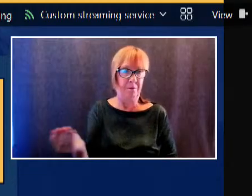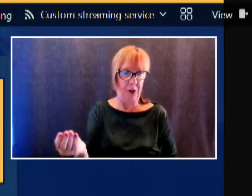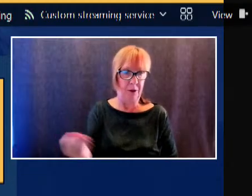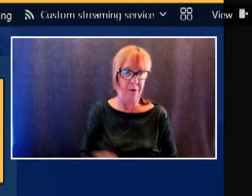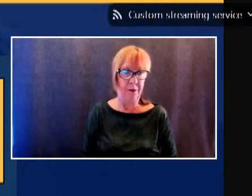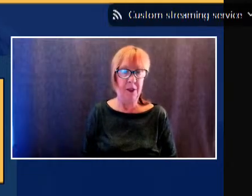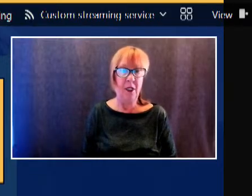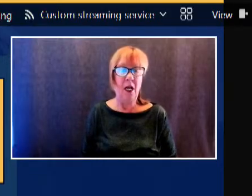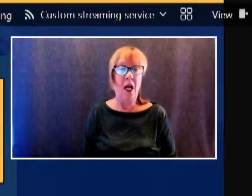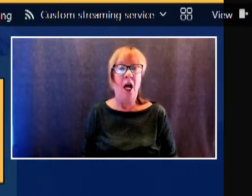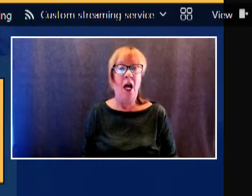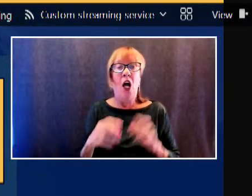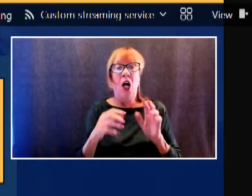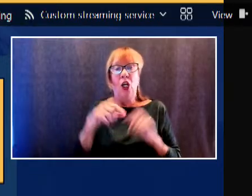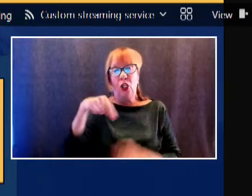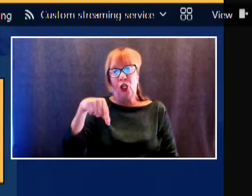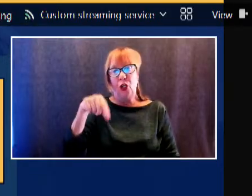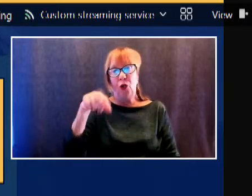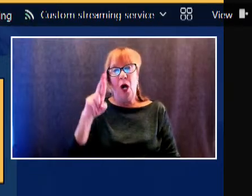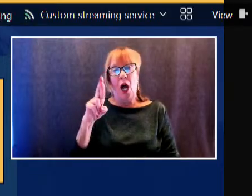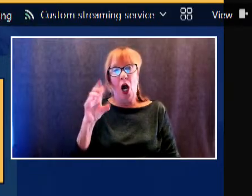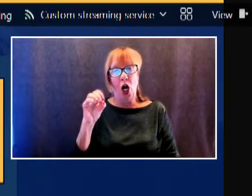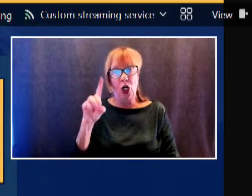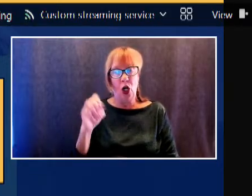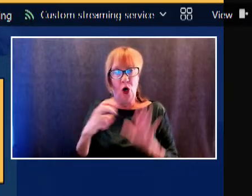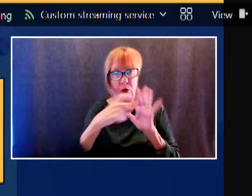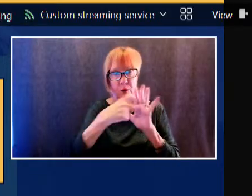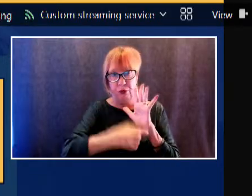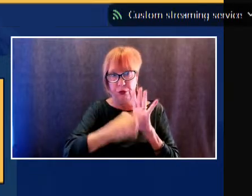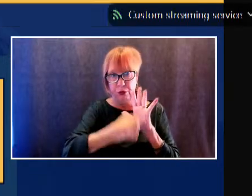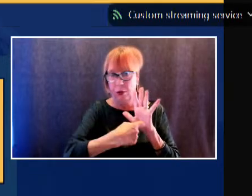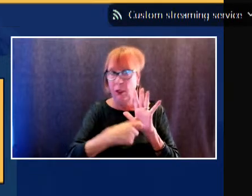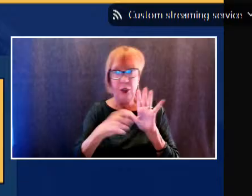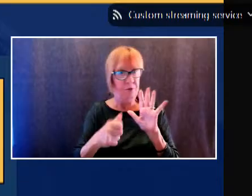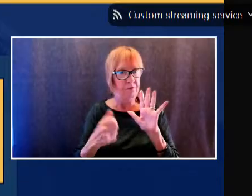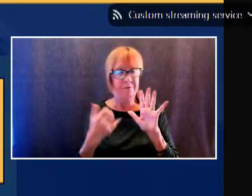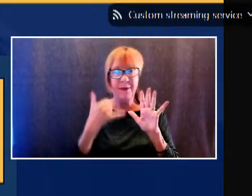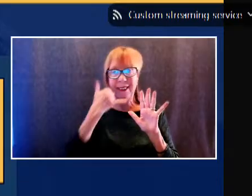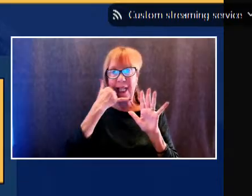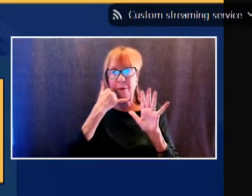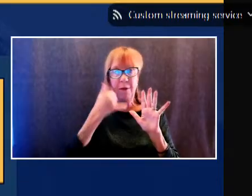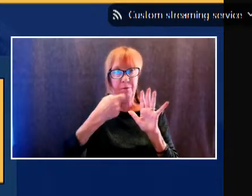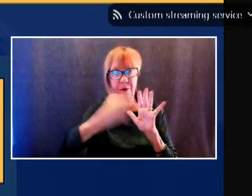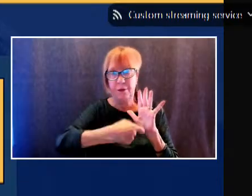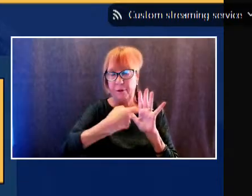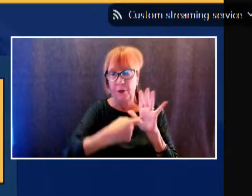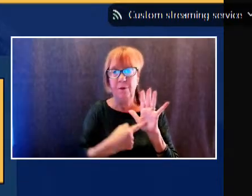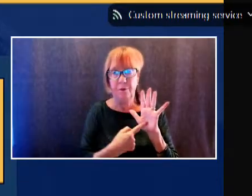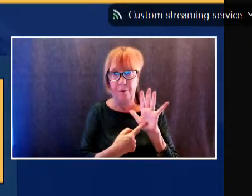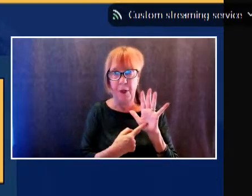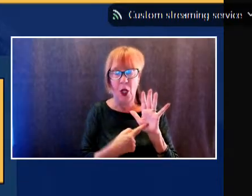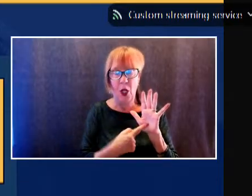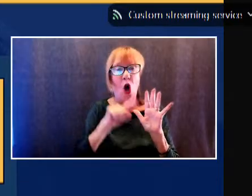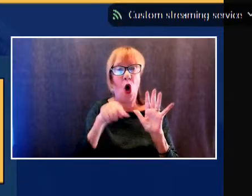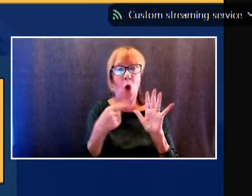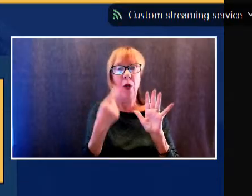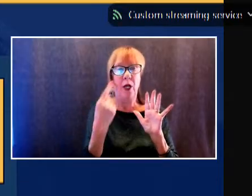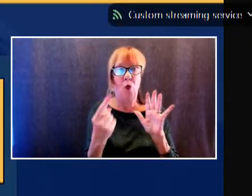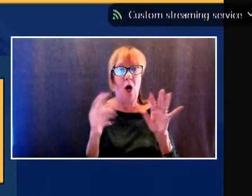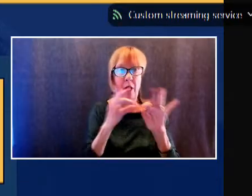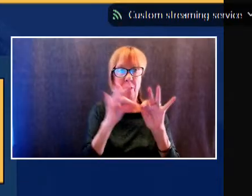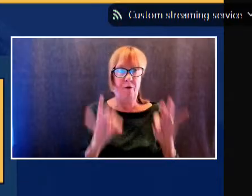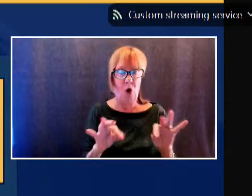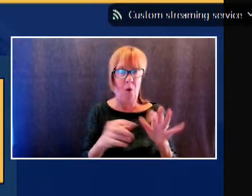QR code shown on the screen using your camera or phone. And only one form is required to be submitted to the county, and